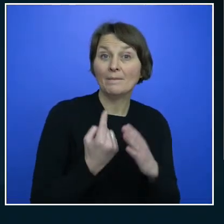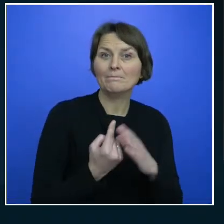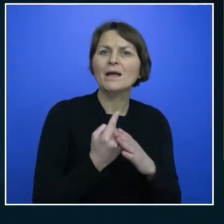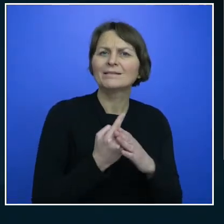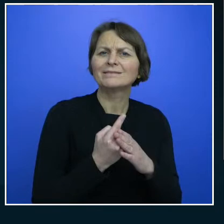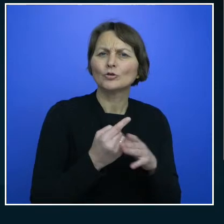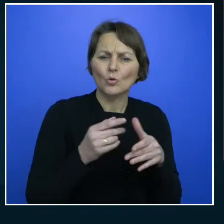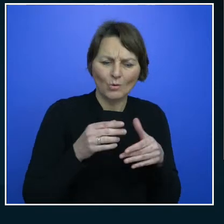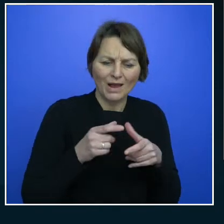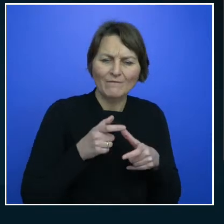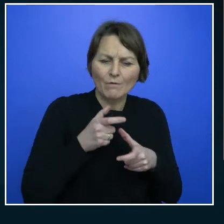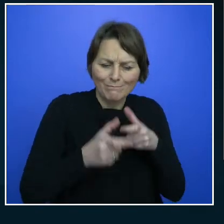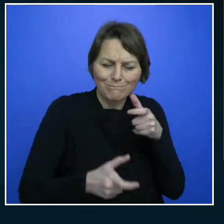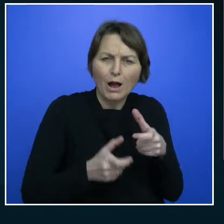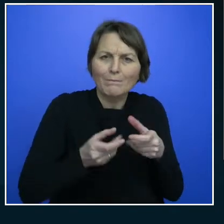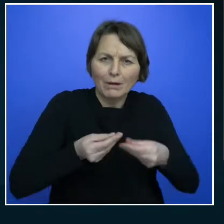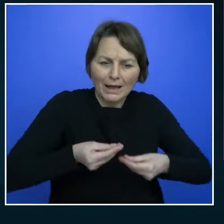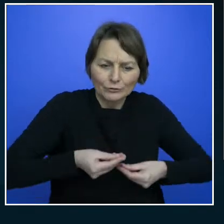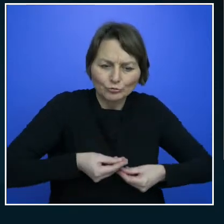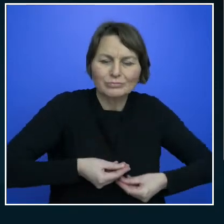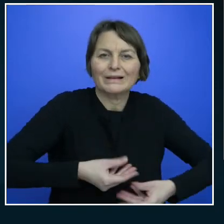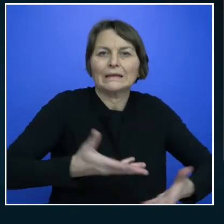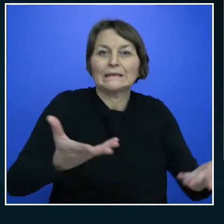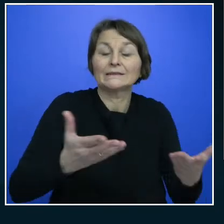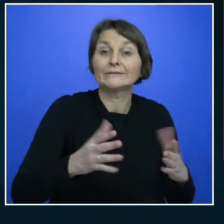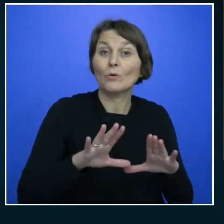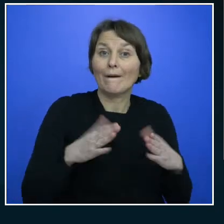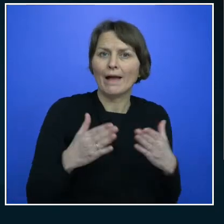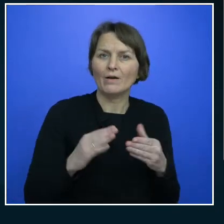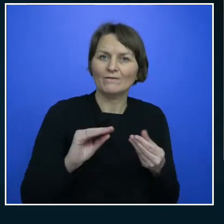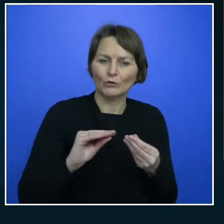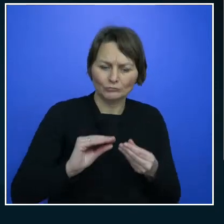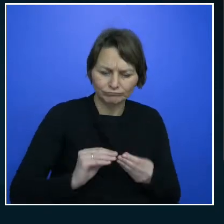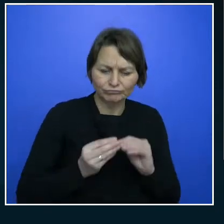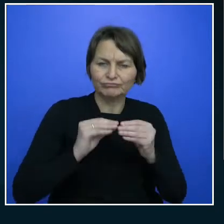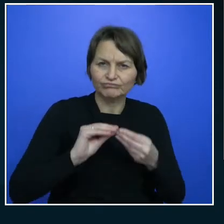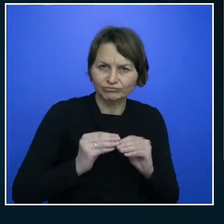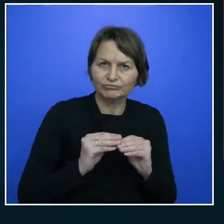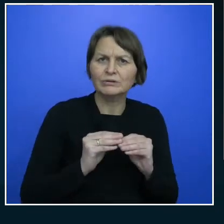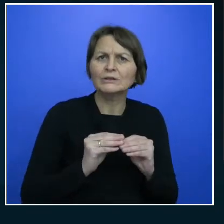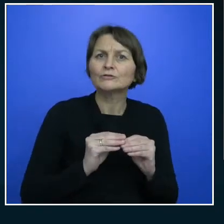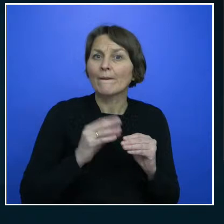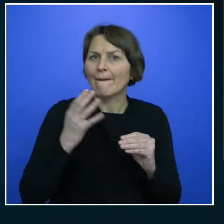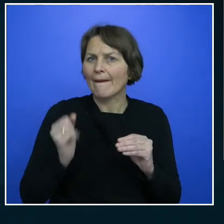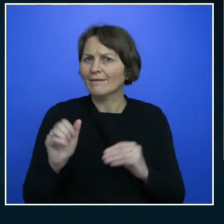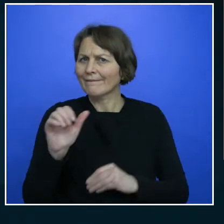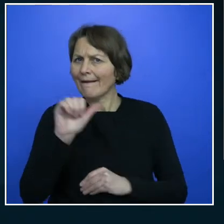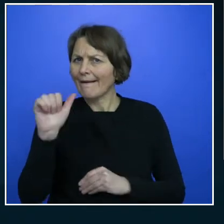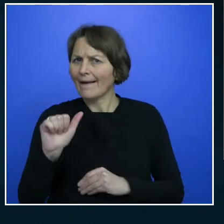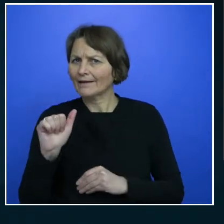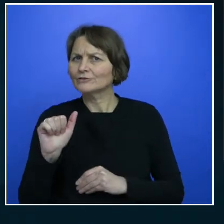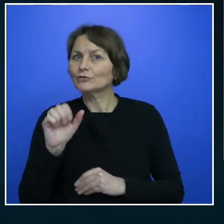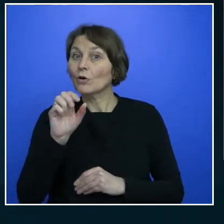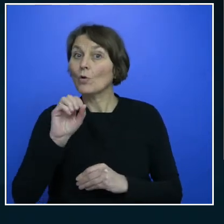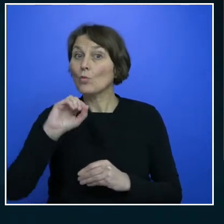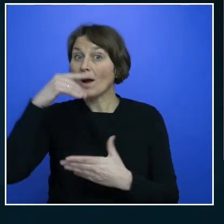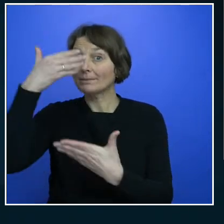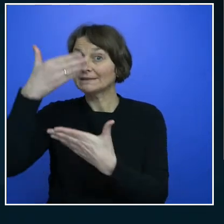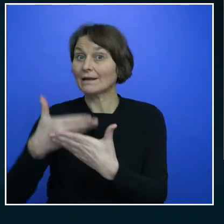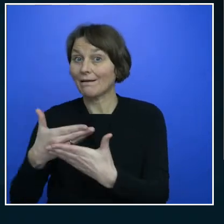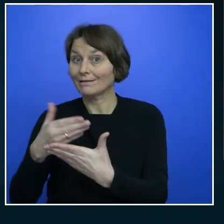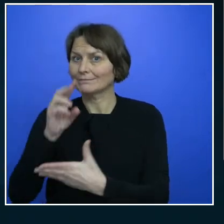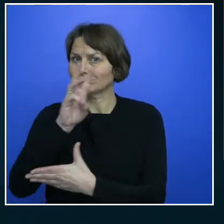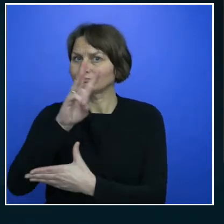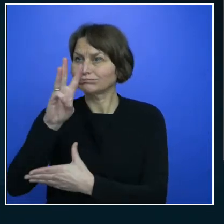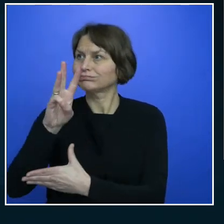and there I configured my Azure app service because I publish my site on an Azure